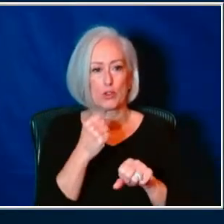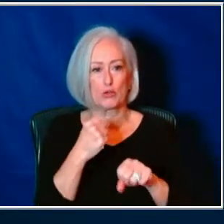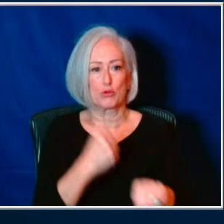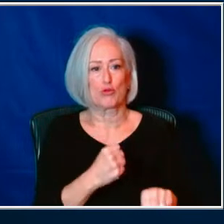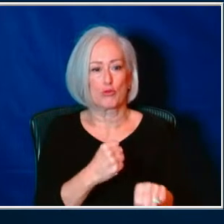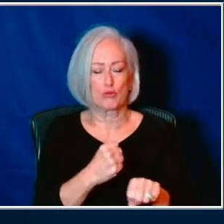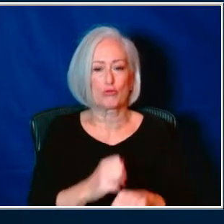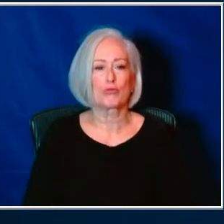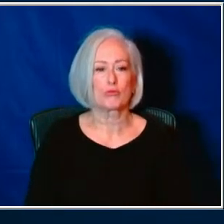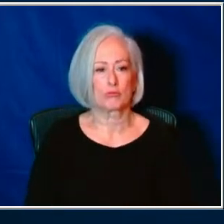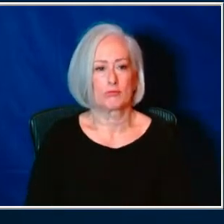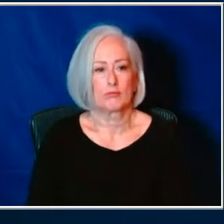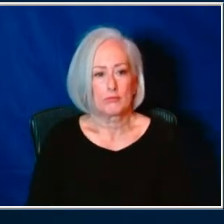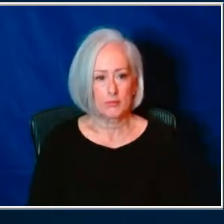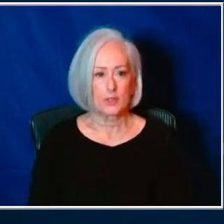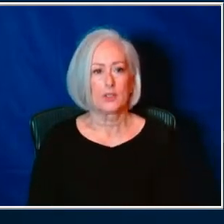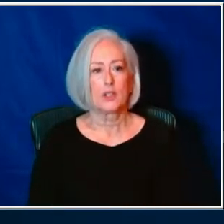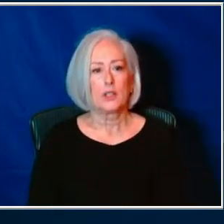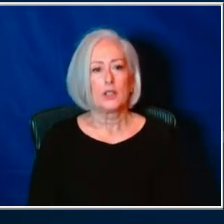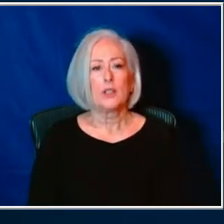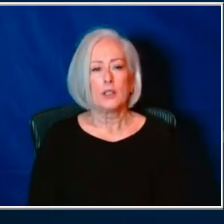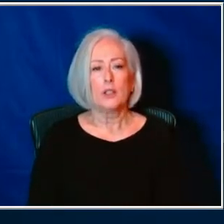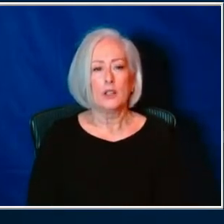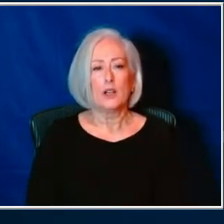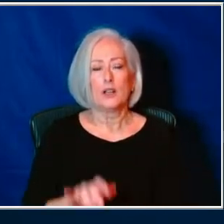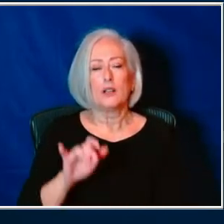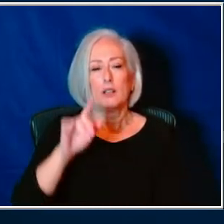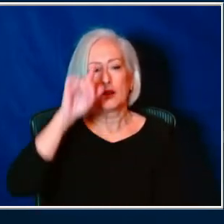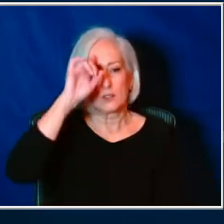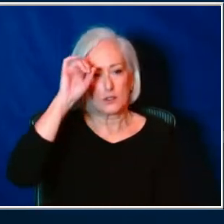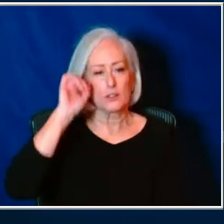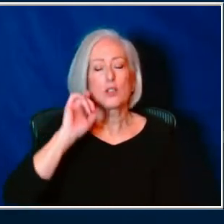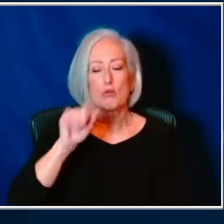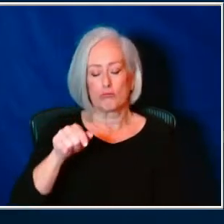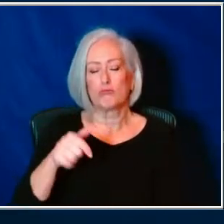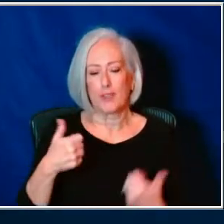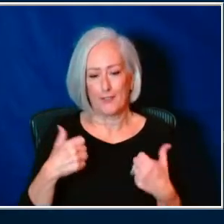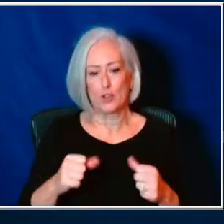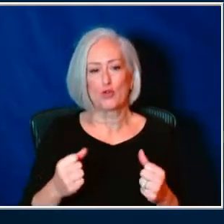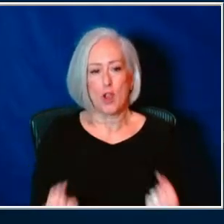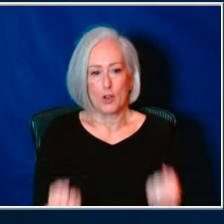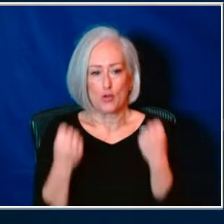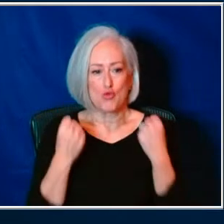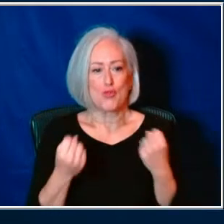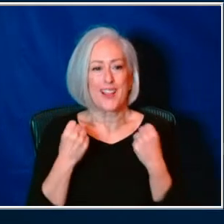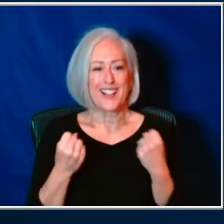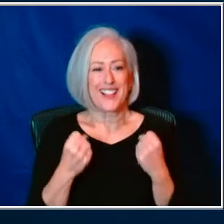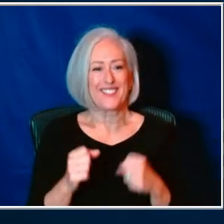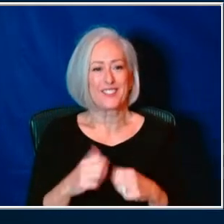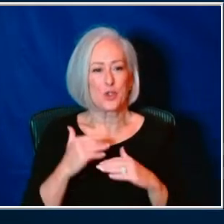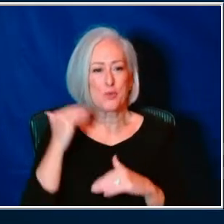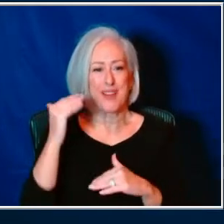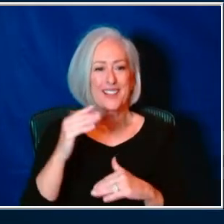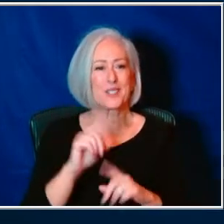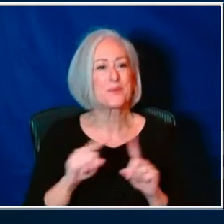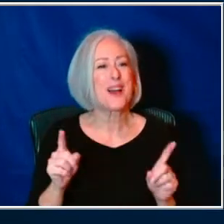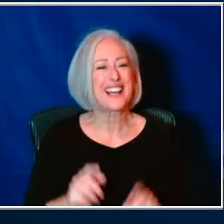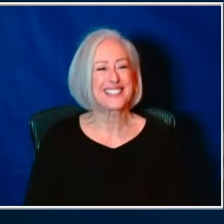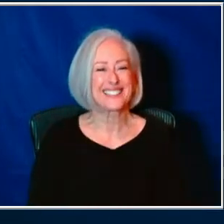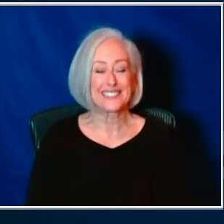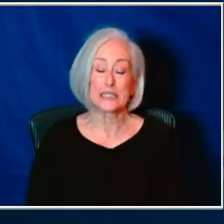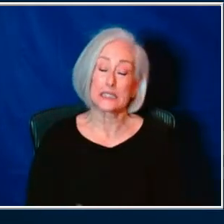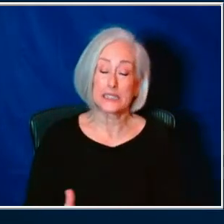Yeah, so muscular strain, okay, that's what I'm going to always blame it on because I've been trying to weightlift too much or something. So what are the most common, or